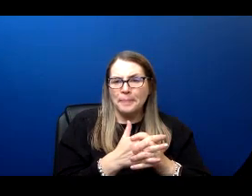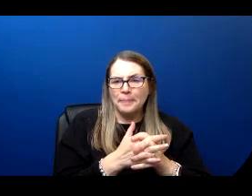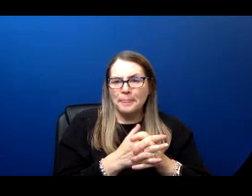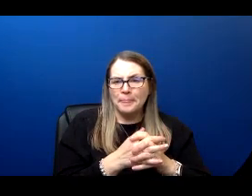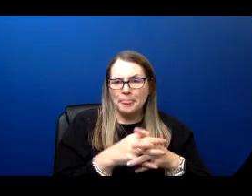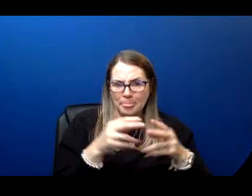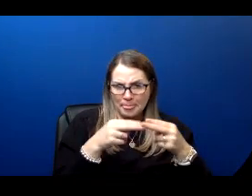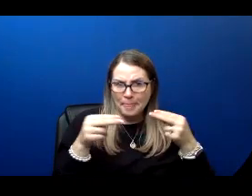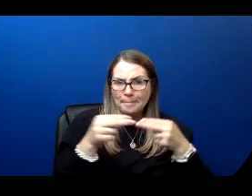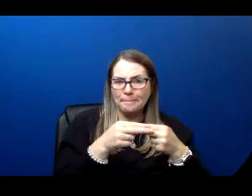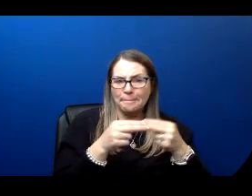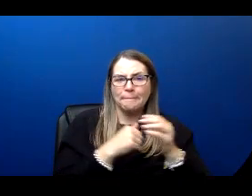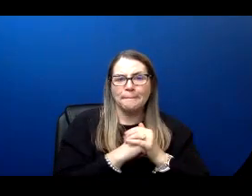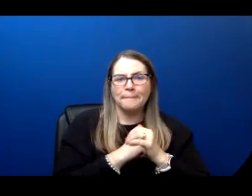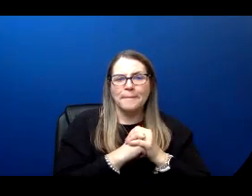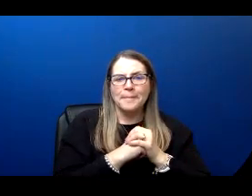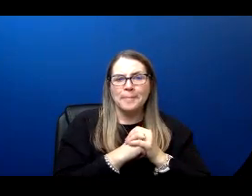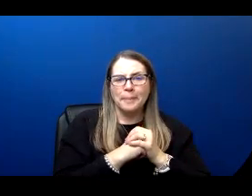Next slide, please.